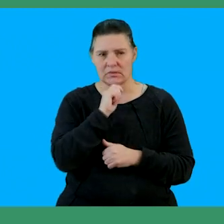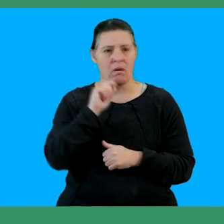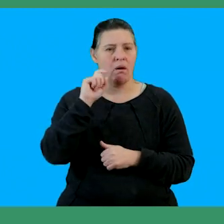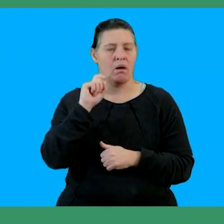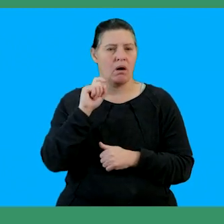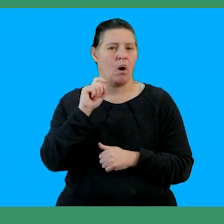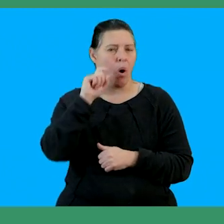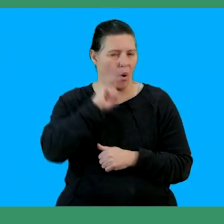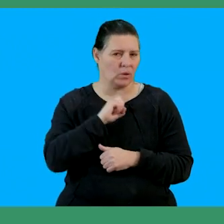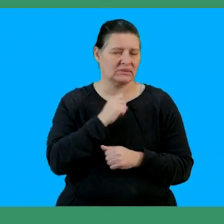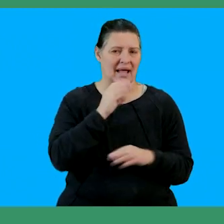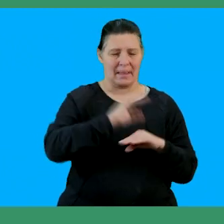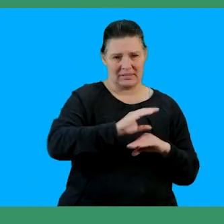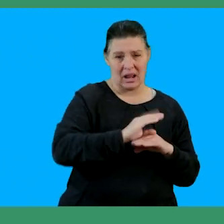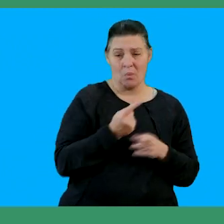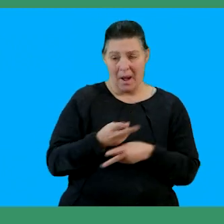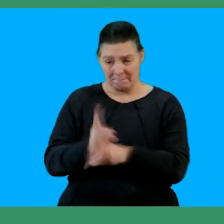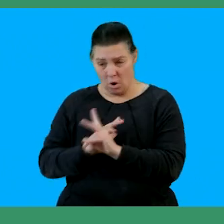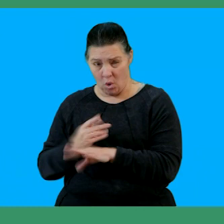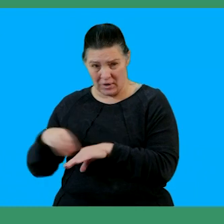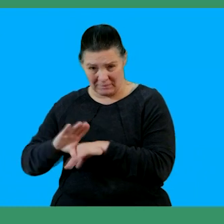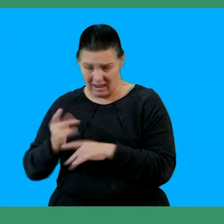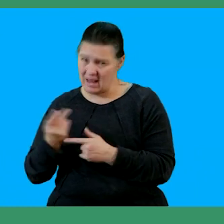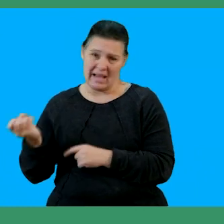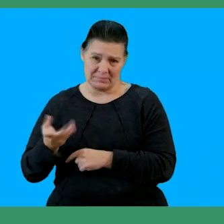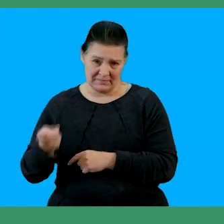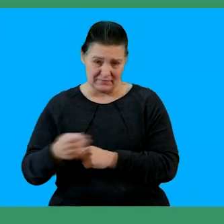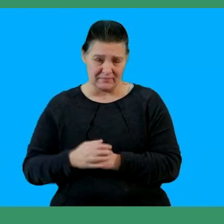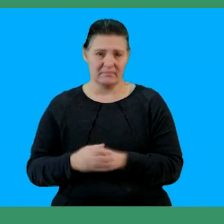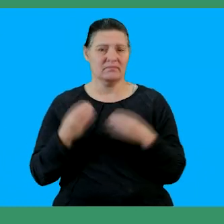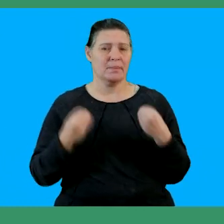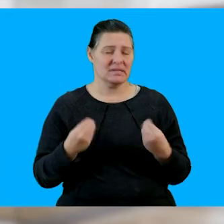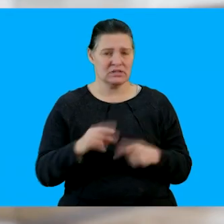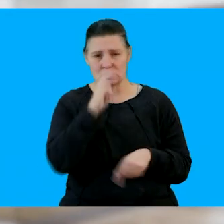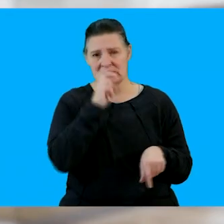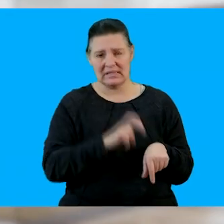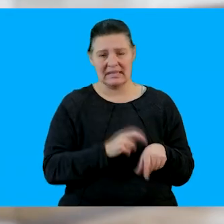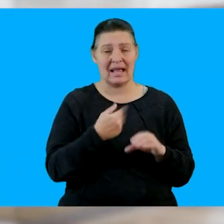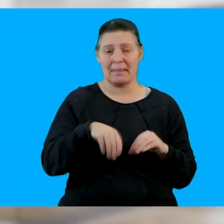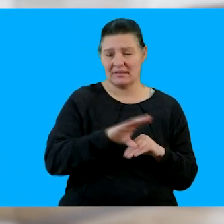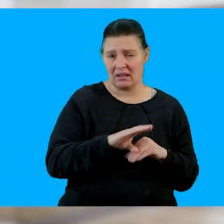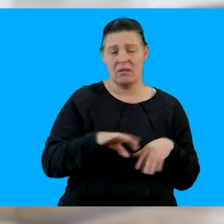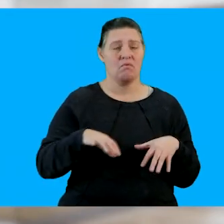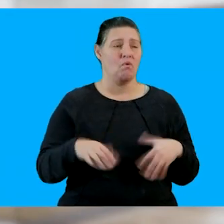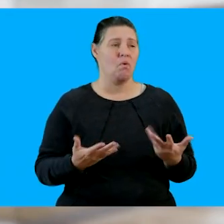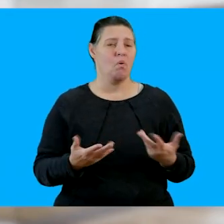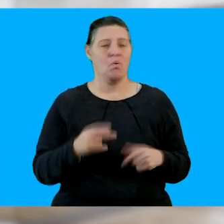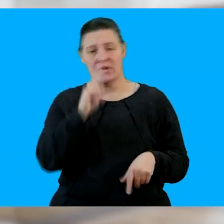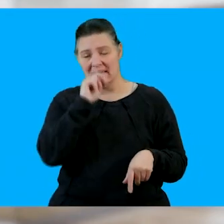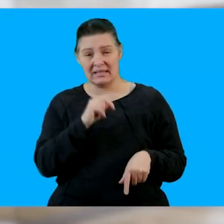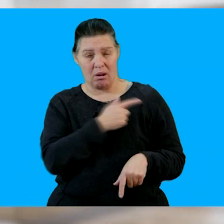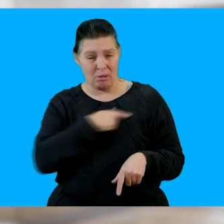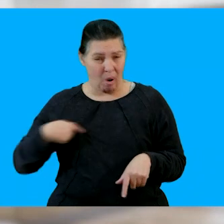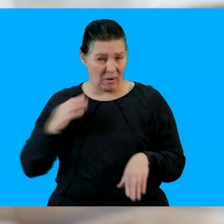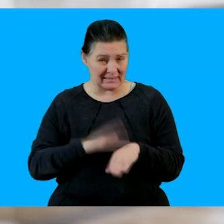capital because borrowed capital would be expensive. So obviously as a business, if you need capital or if you need a loan for